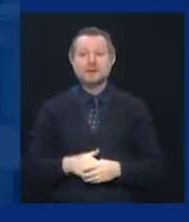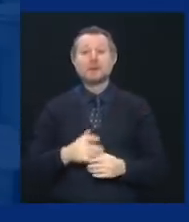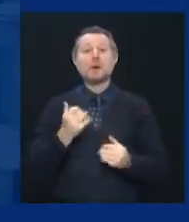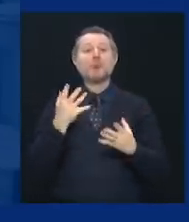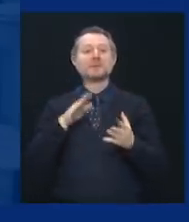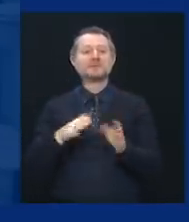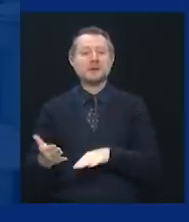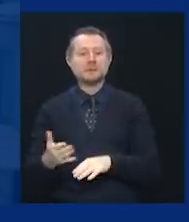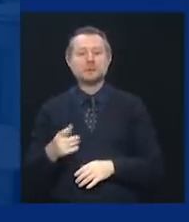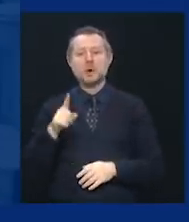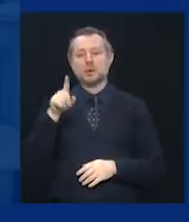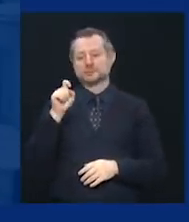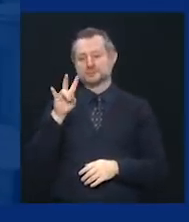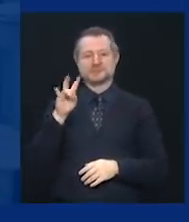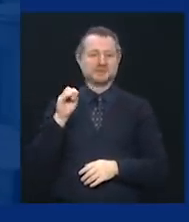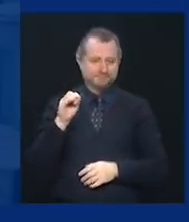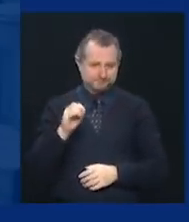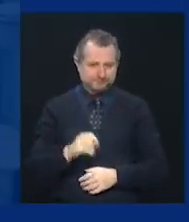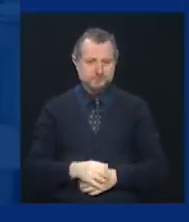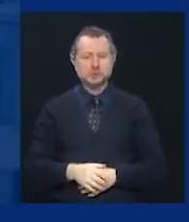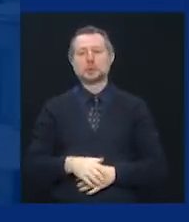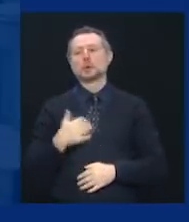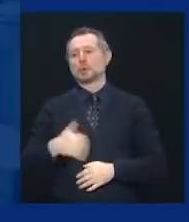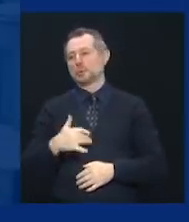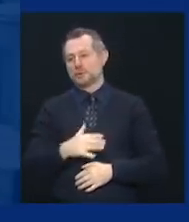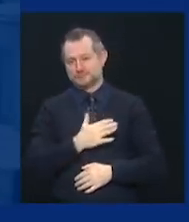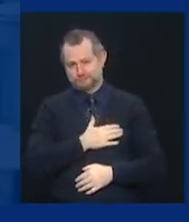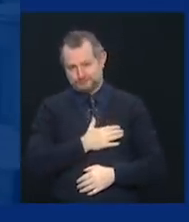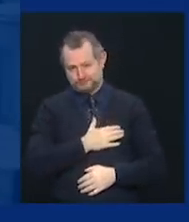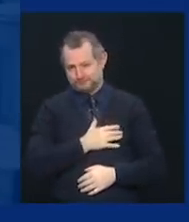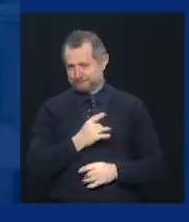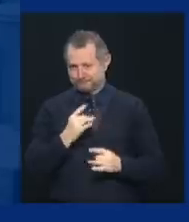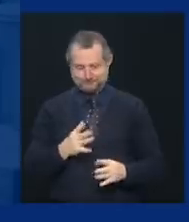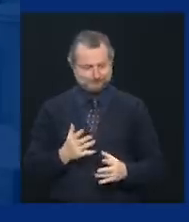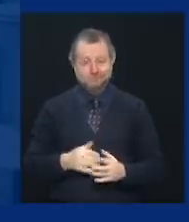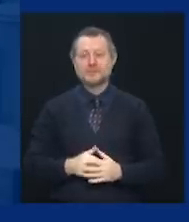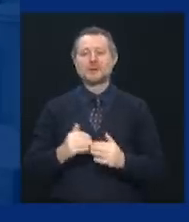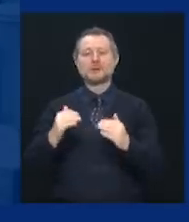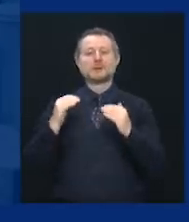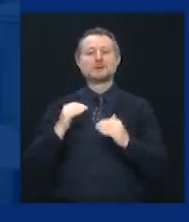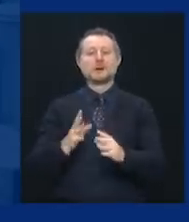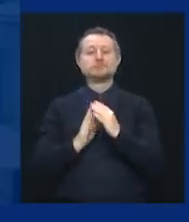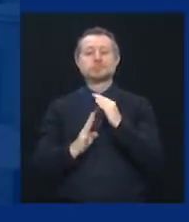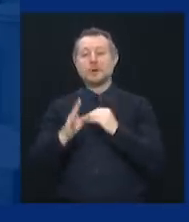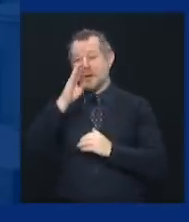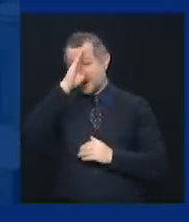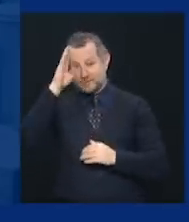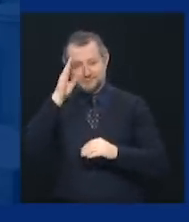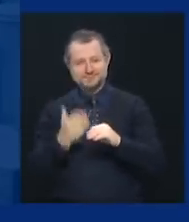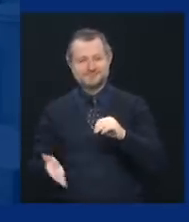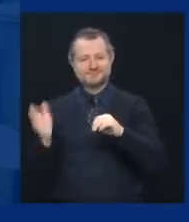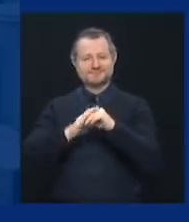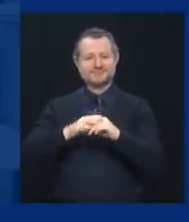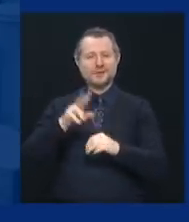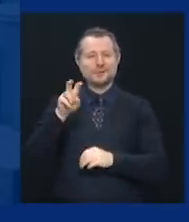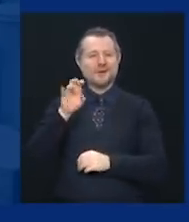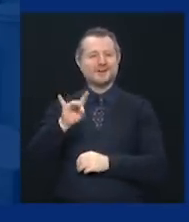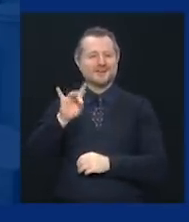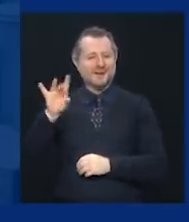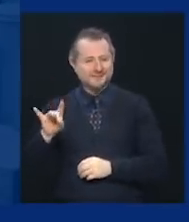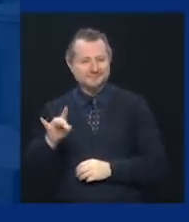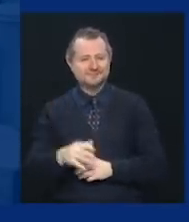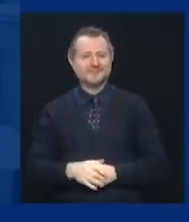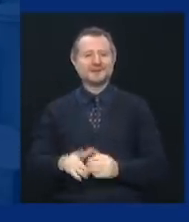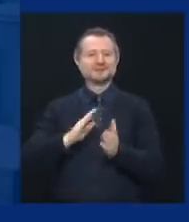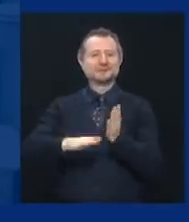is a terrible way to start the new year. Statewide hospitalizations is up 288. The discharges